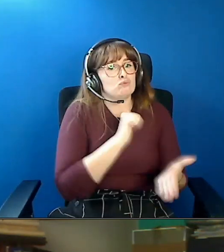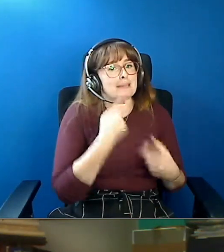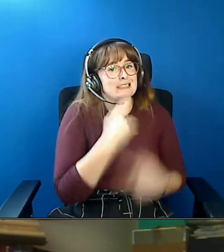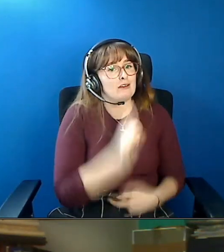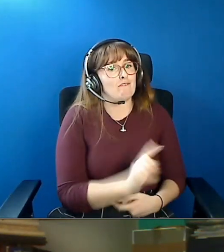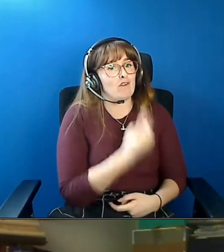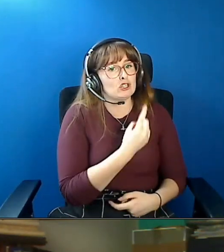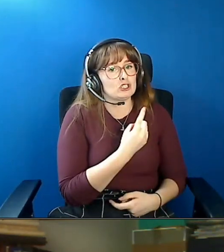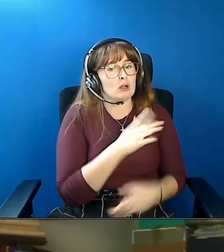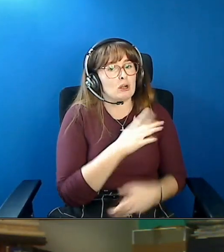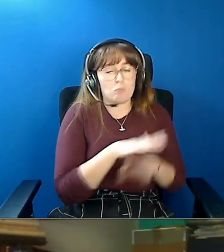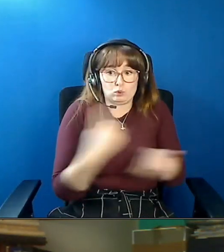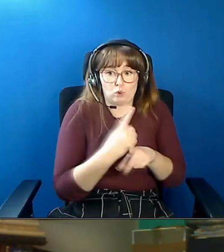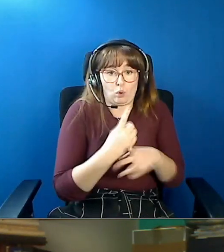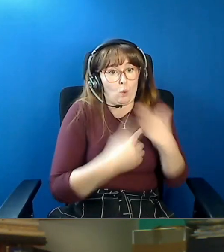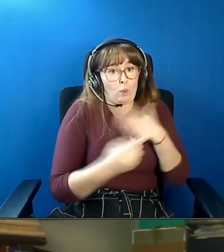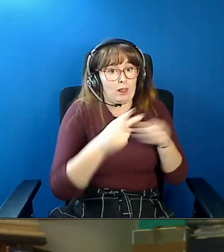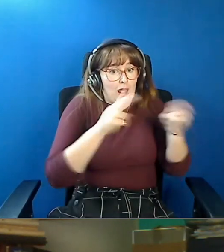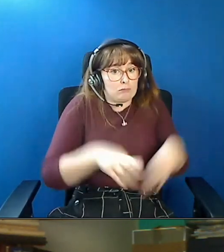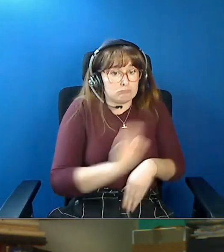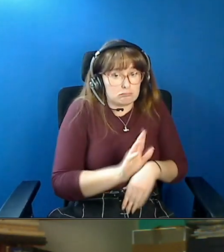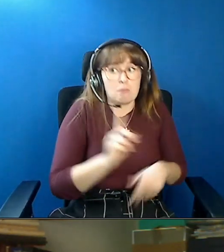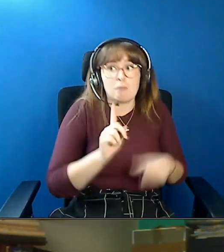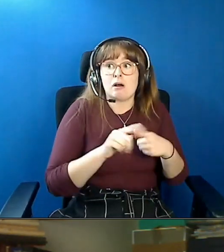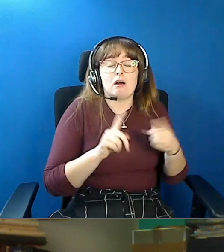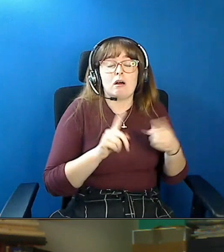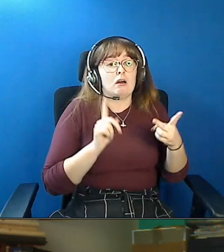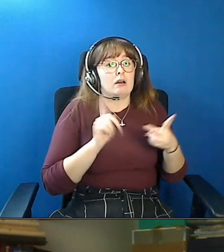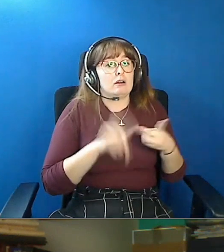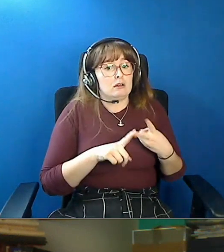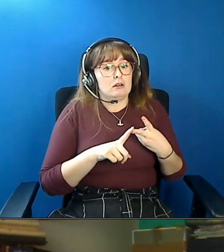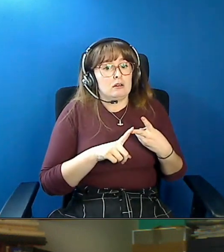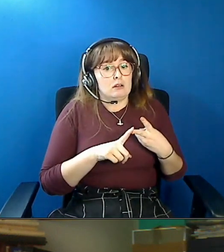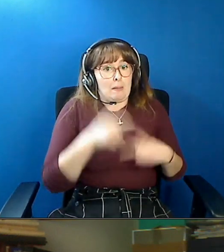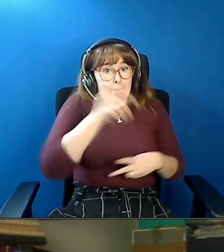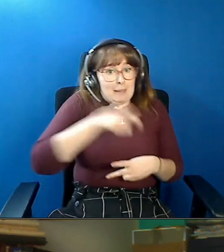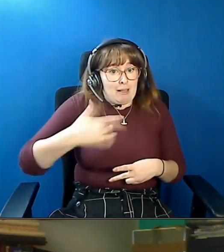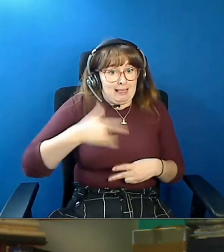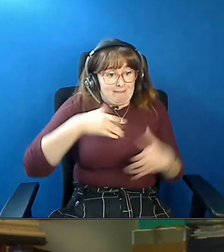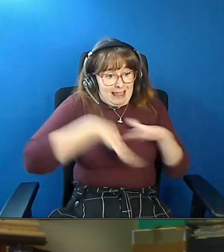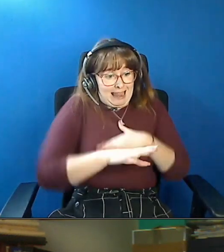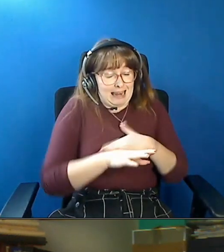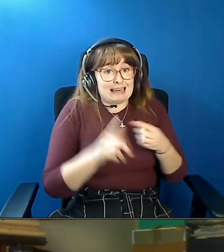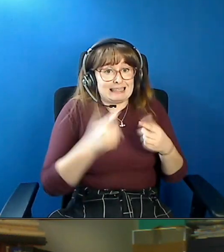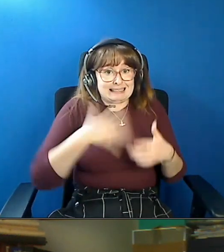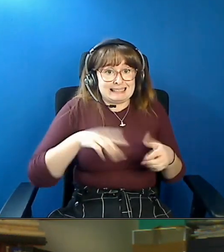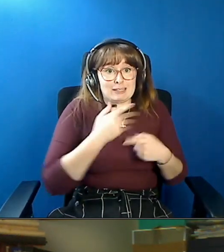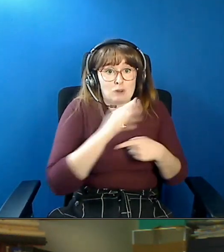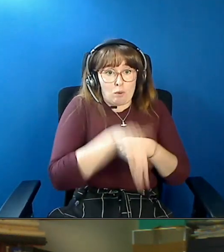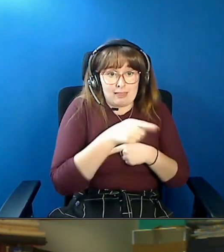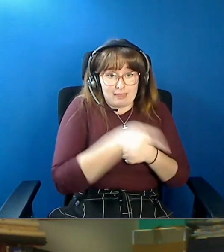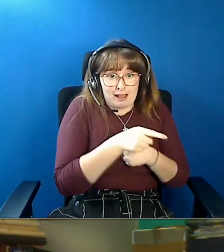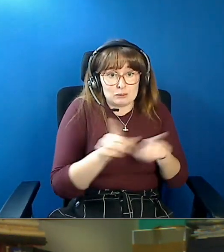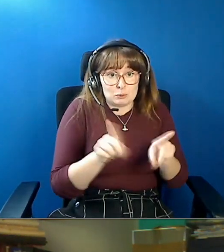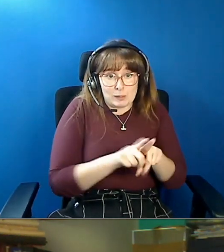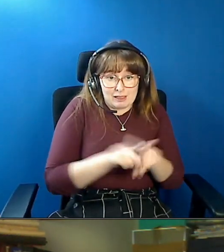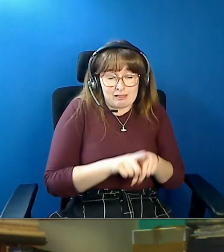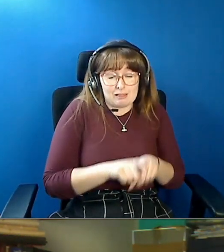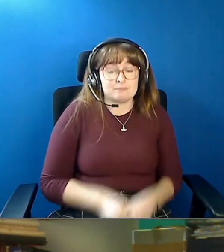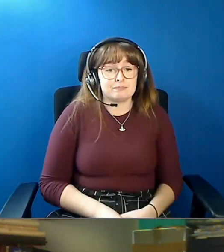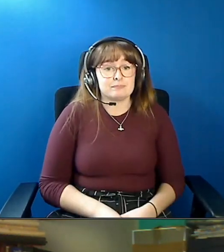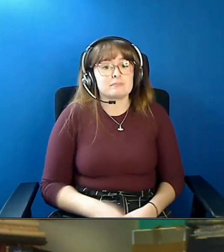just talking about the property, that's talking about the property, and that's also talking about the people that live in them, in those properties, can help